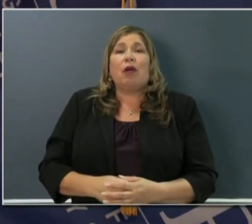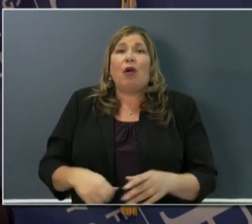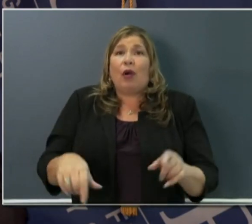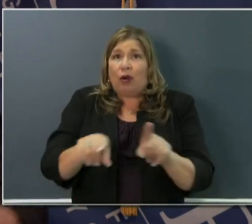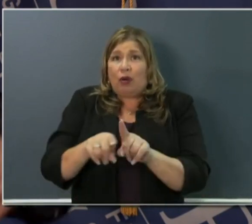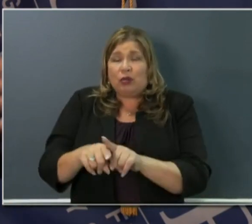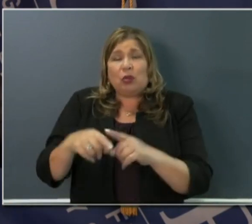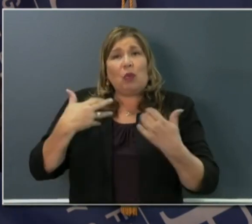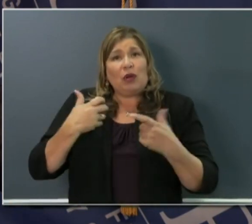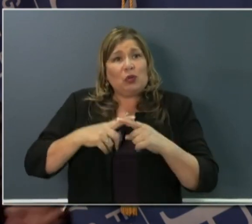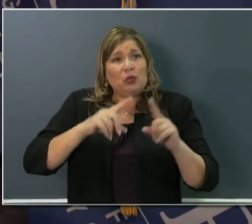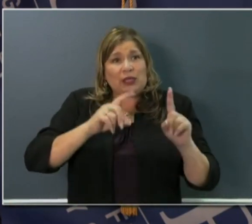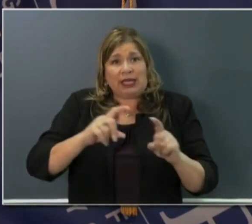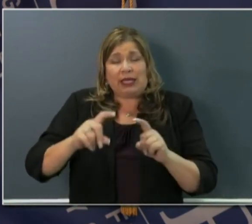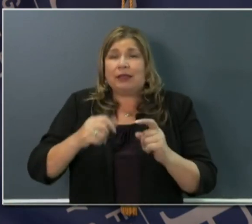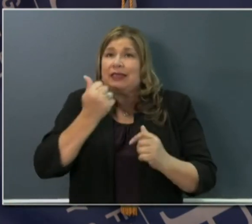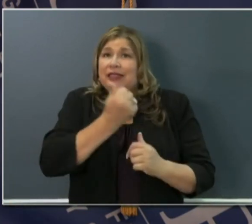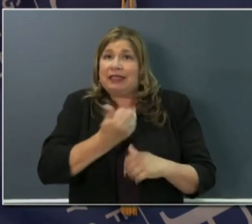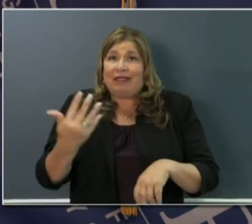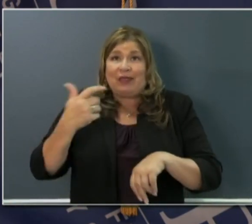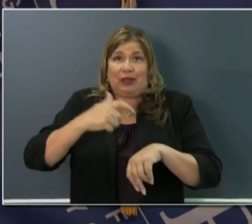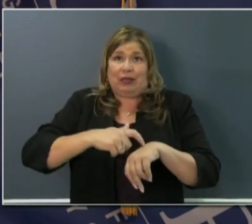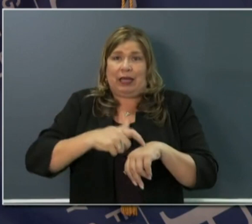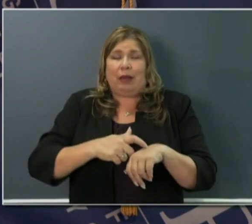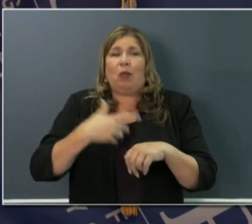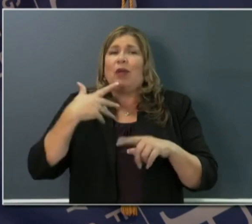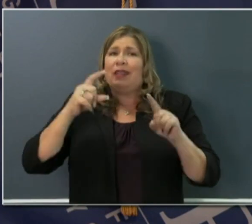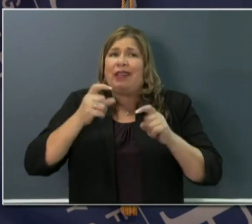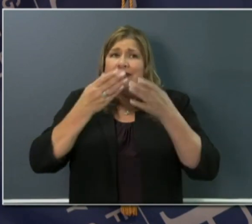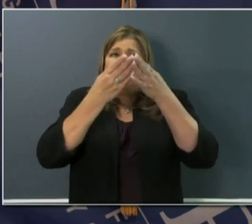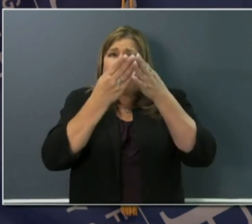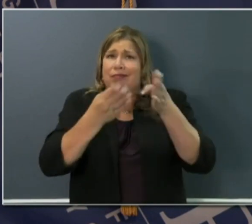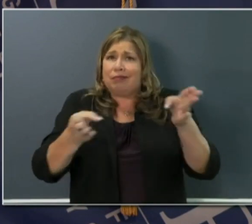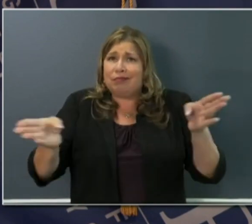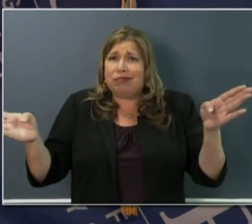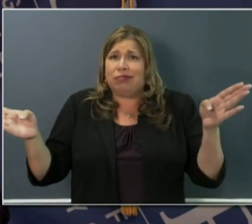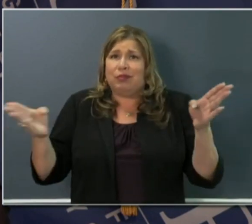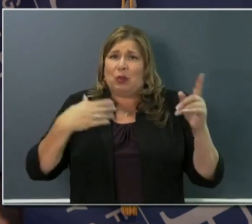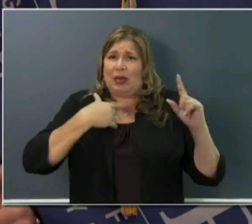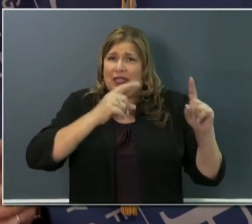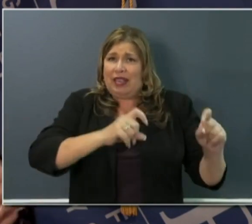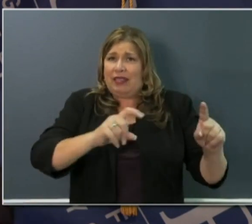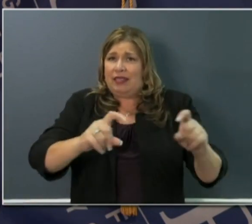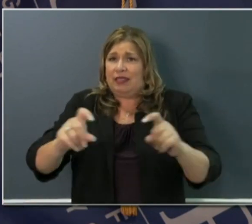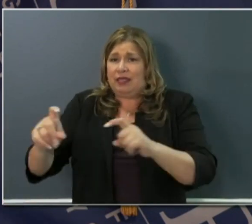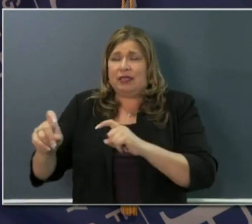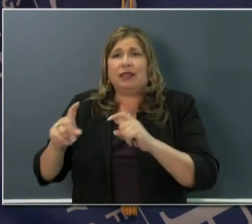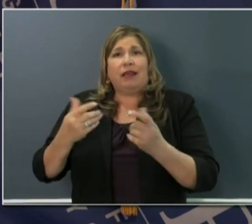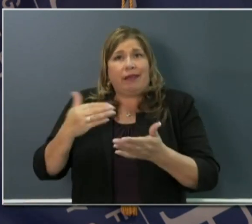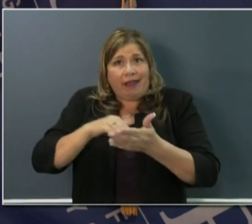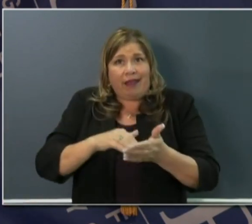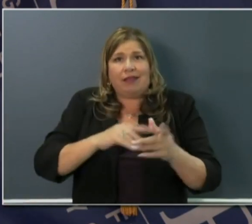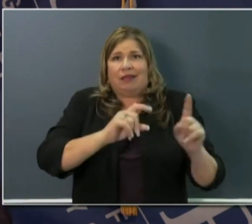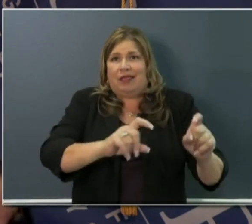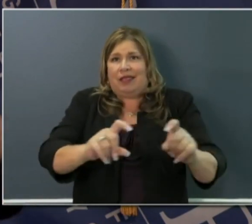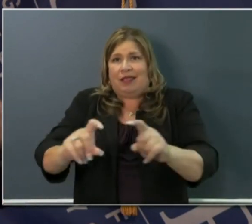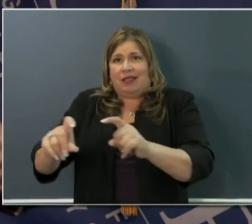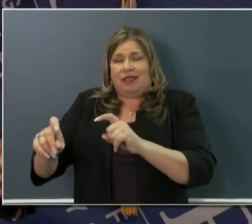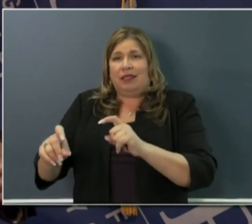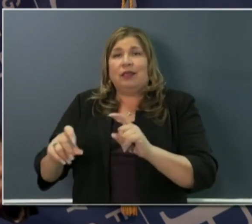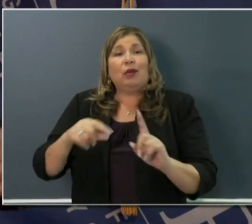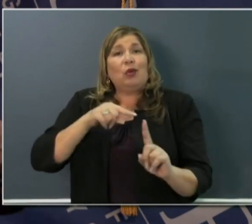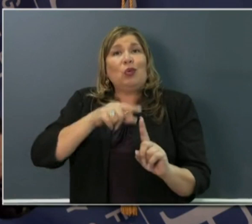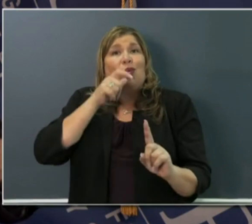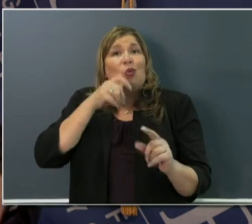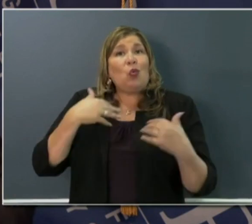protocols and procedures, which ultimately is the goal to the question that you asked. But we want to keep retesting people that have